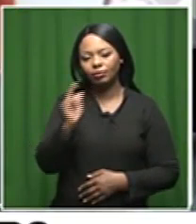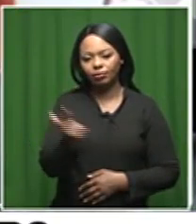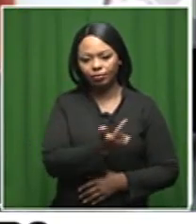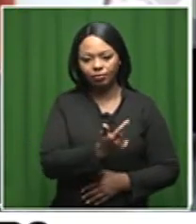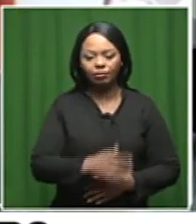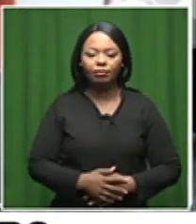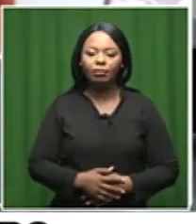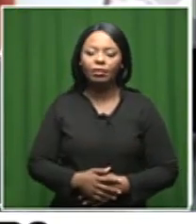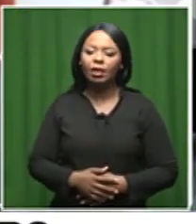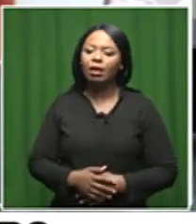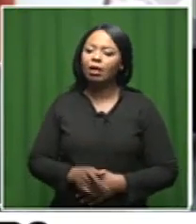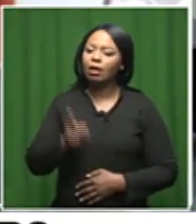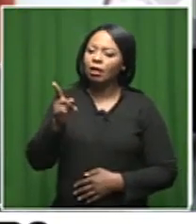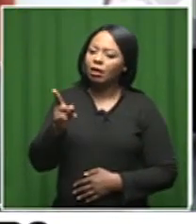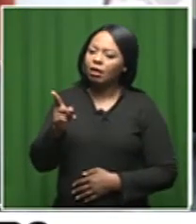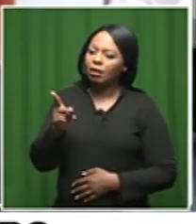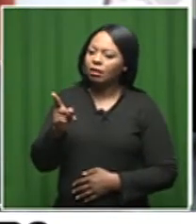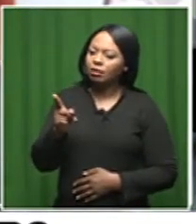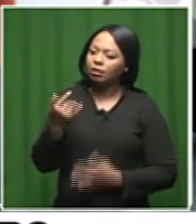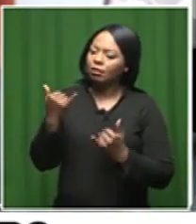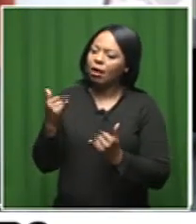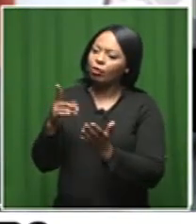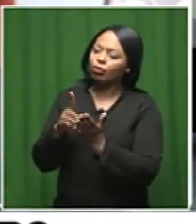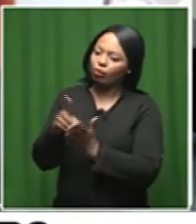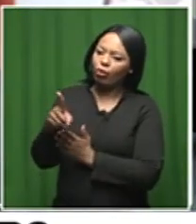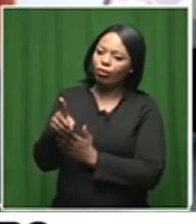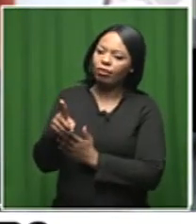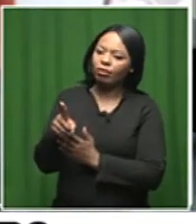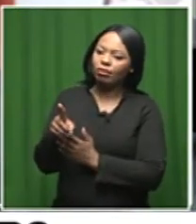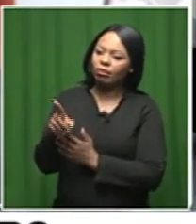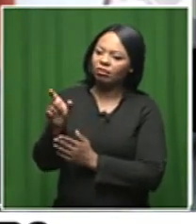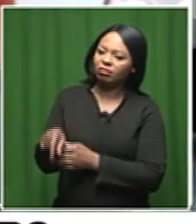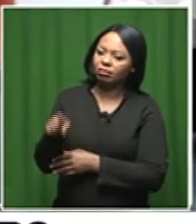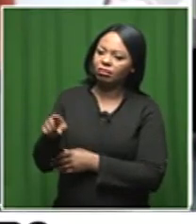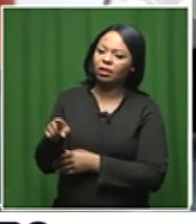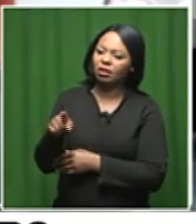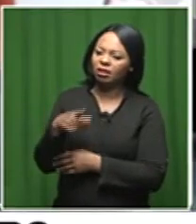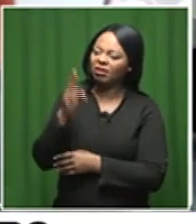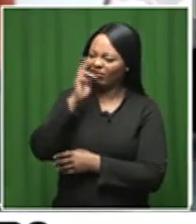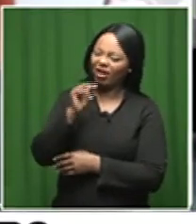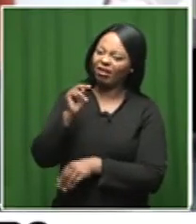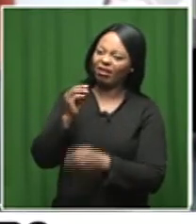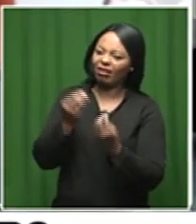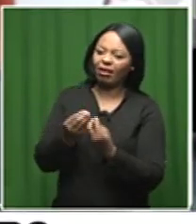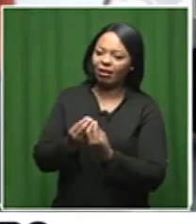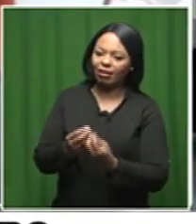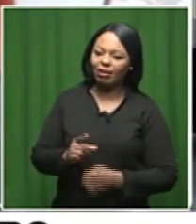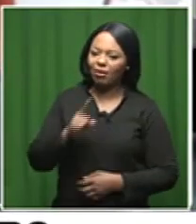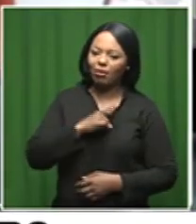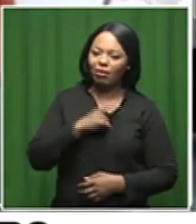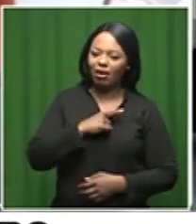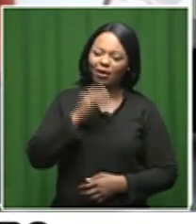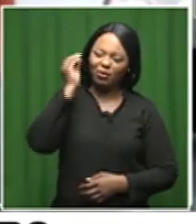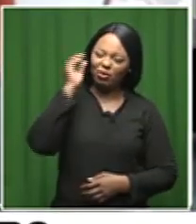jump into this discussion. I mean, being a donor is such a weird thing because South Africans, by virtue of being South